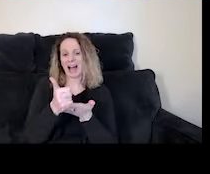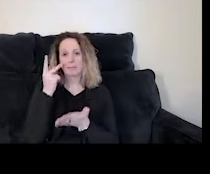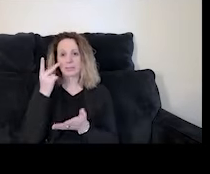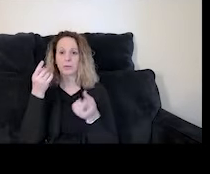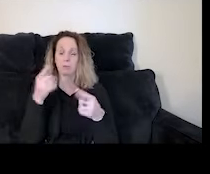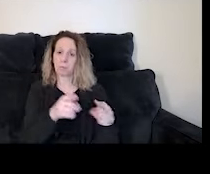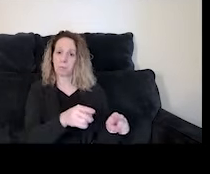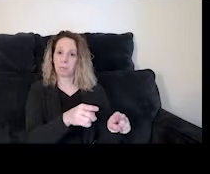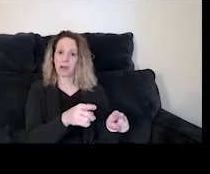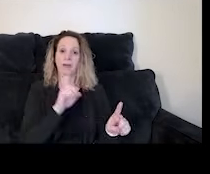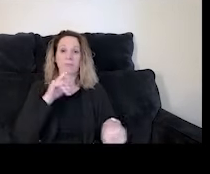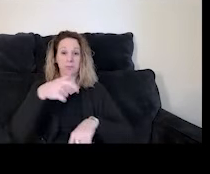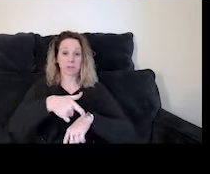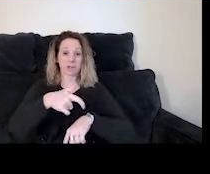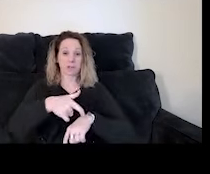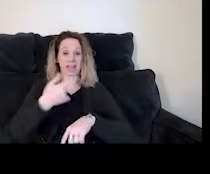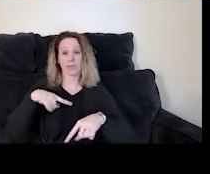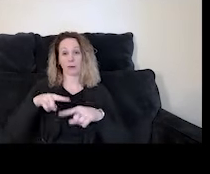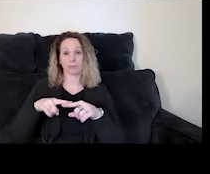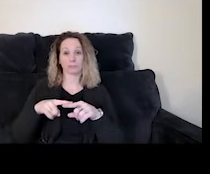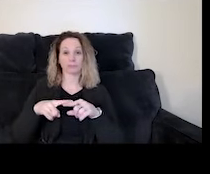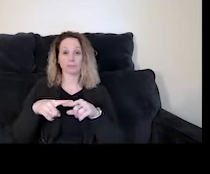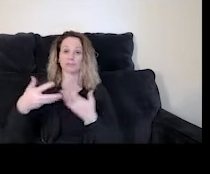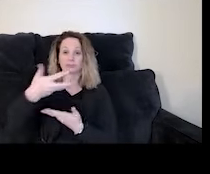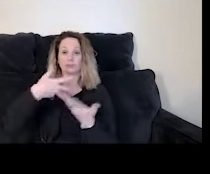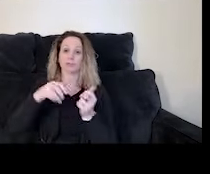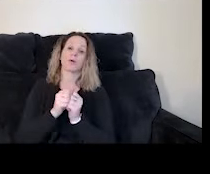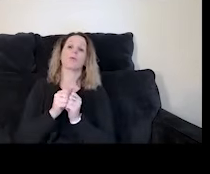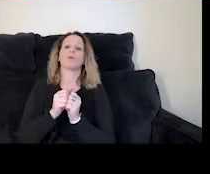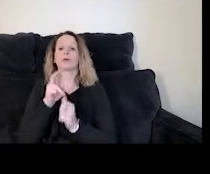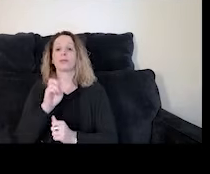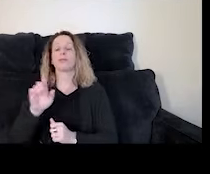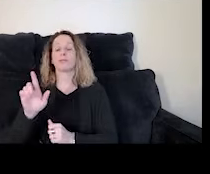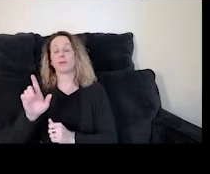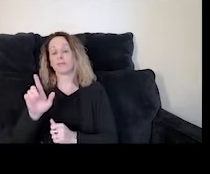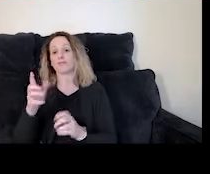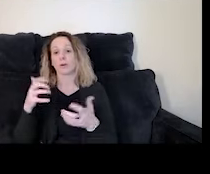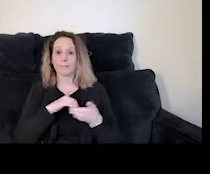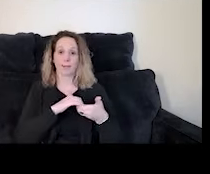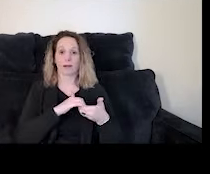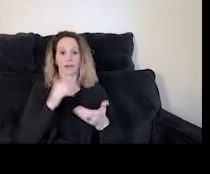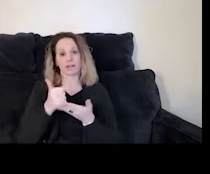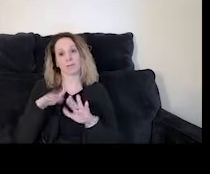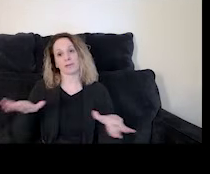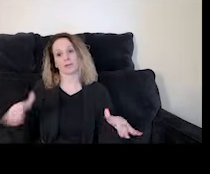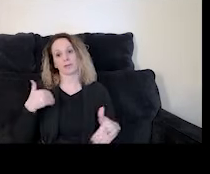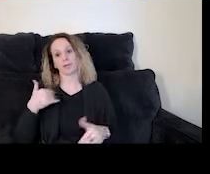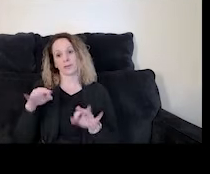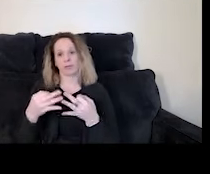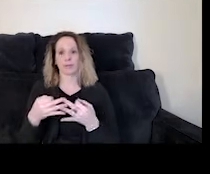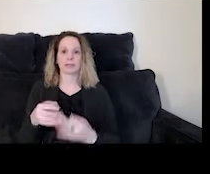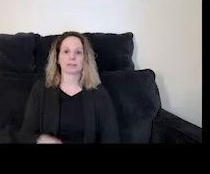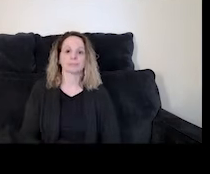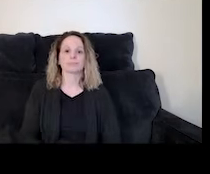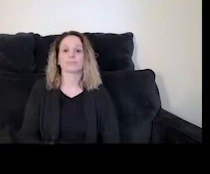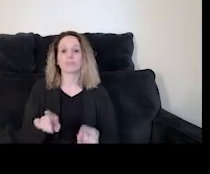happening in real time as we're interacting with referral partners and providers who are helping children, youth, and families in crisis. We